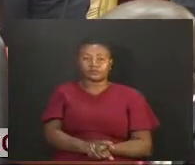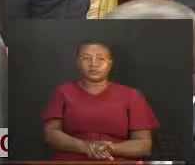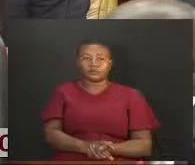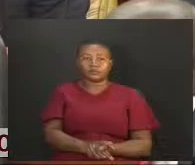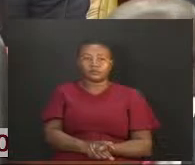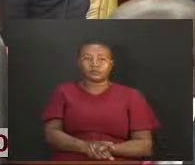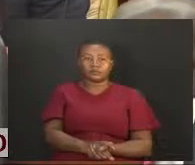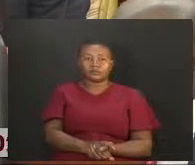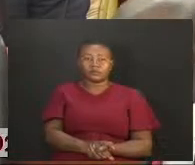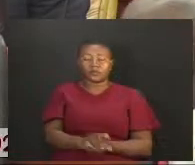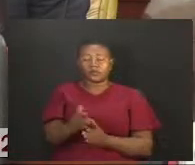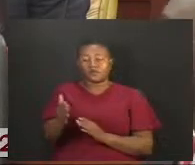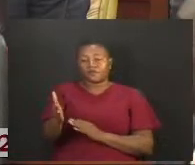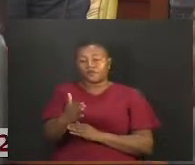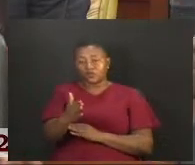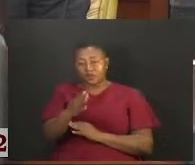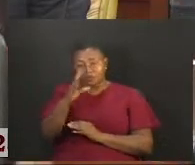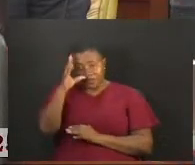fishermen,